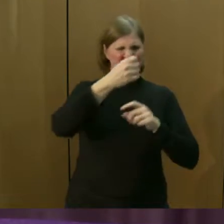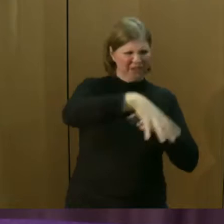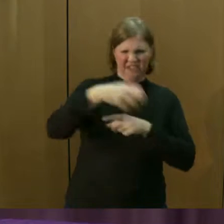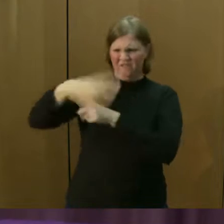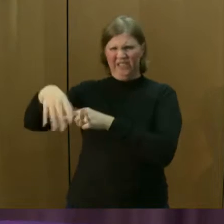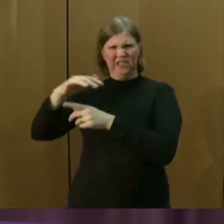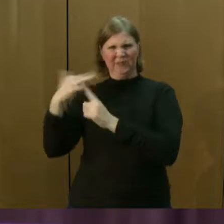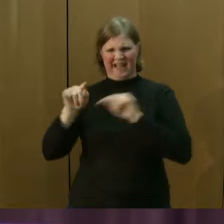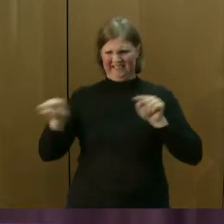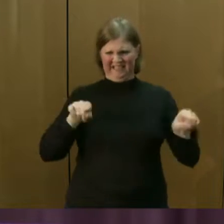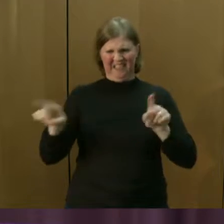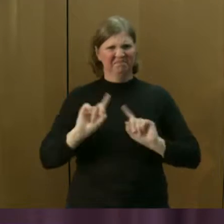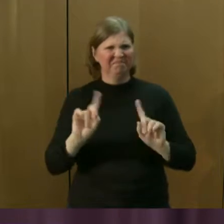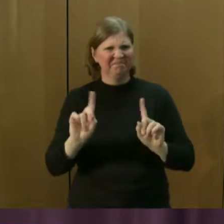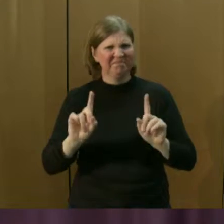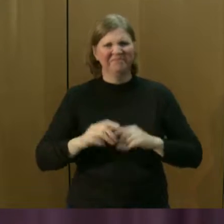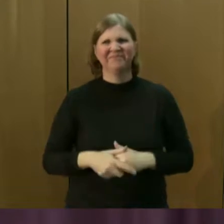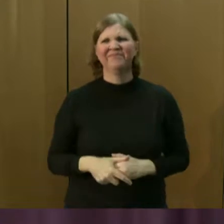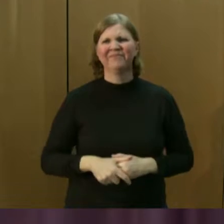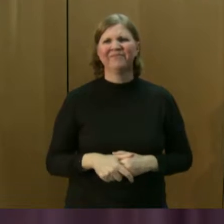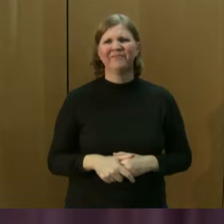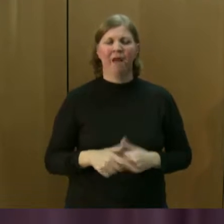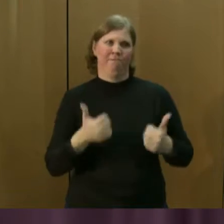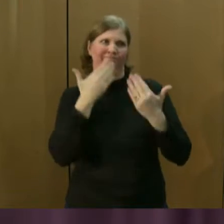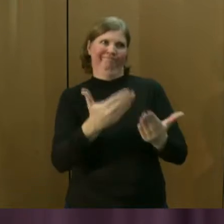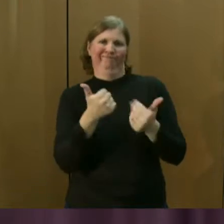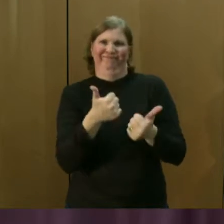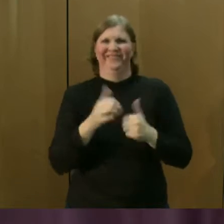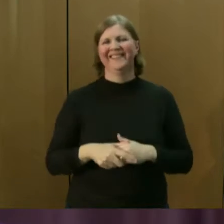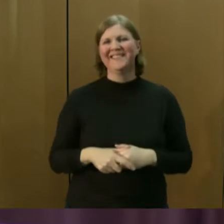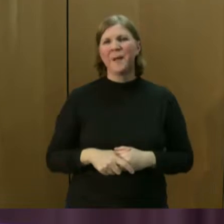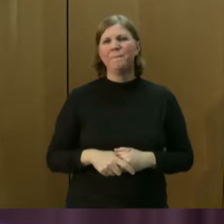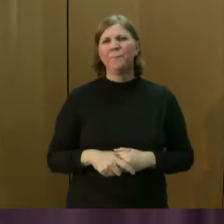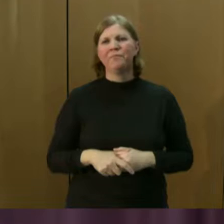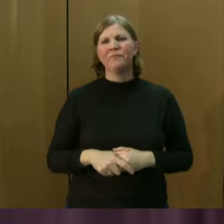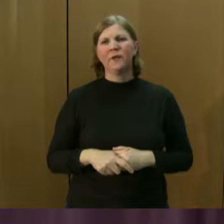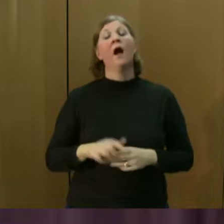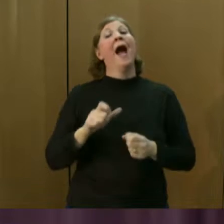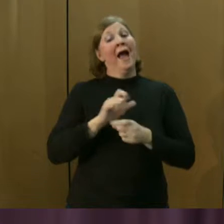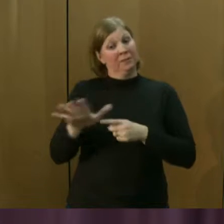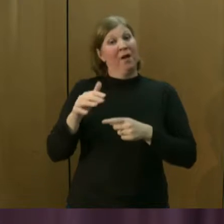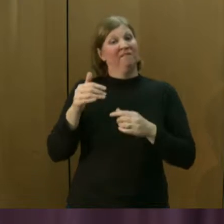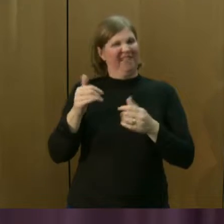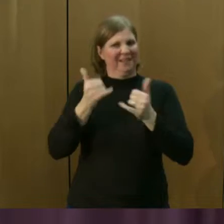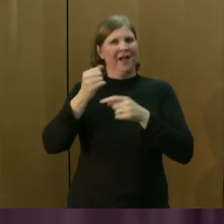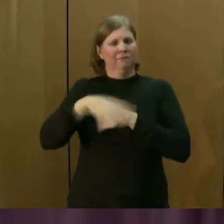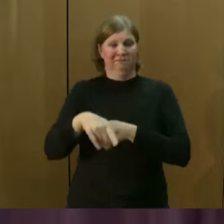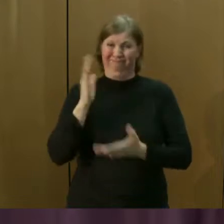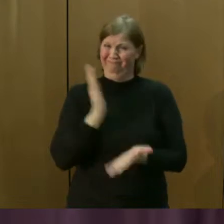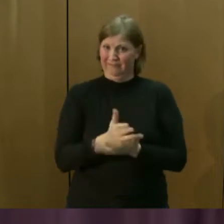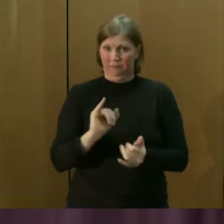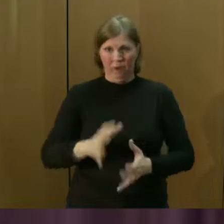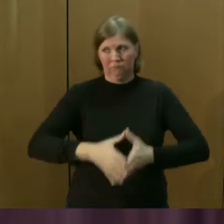you. So the Edinburgh Festival Fringe is the largest arts festival in the world, with